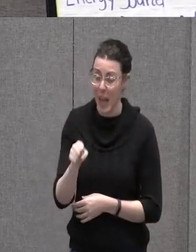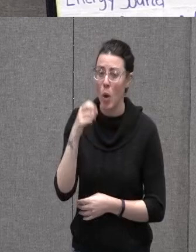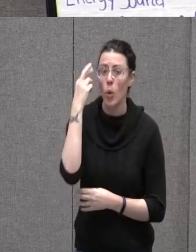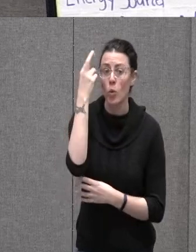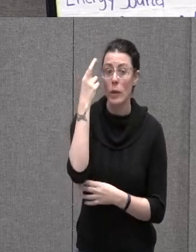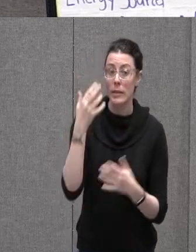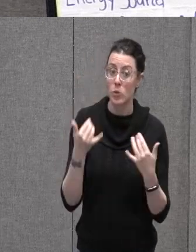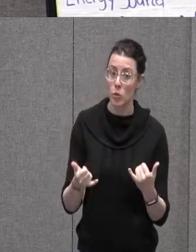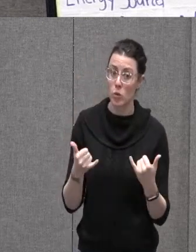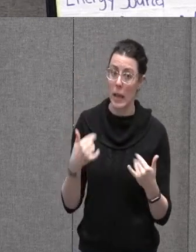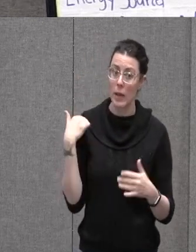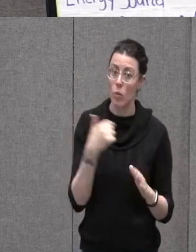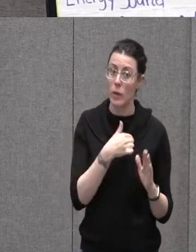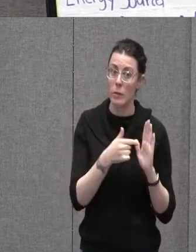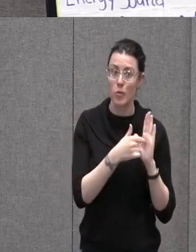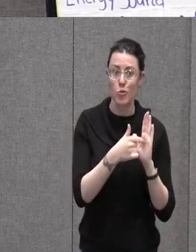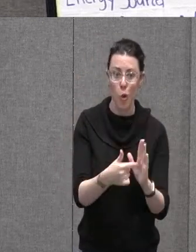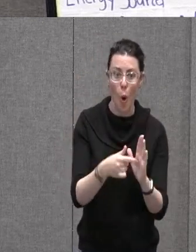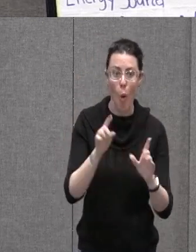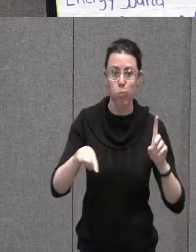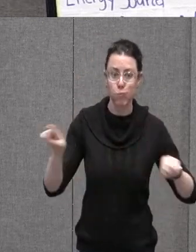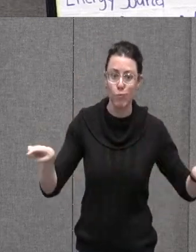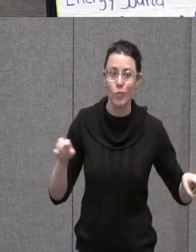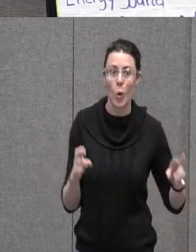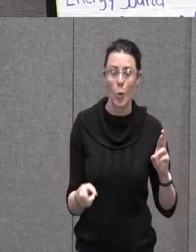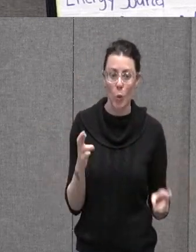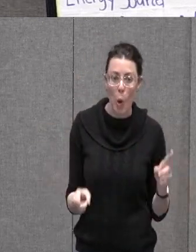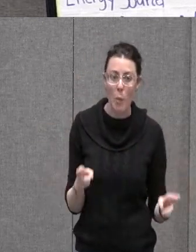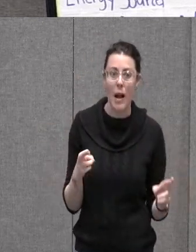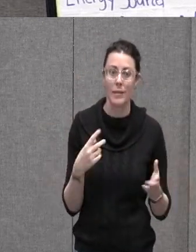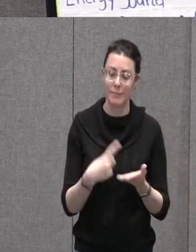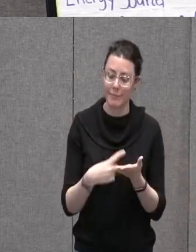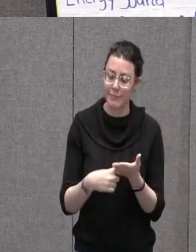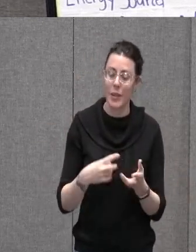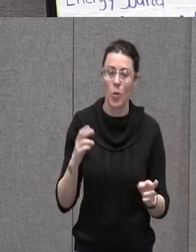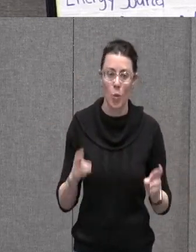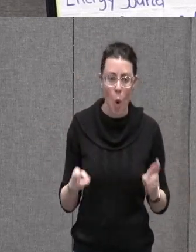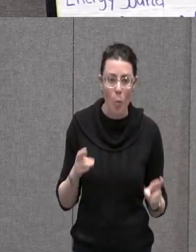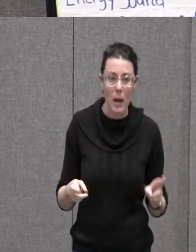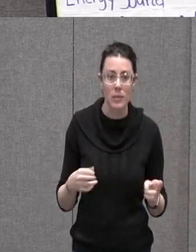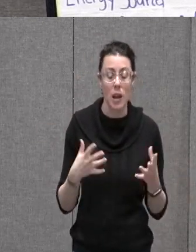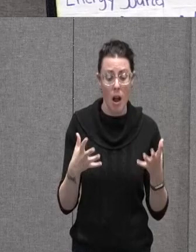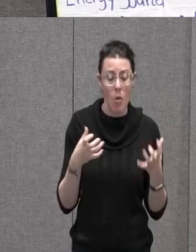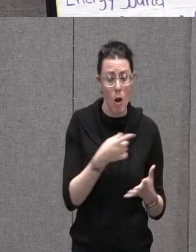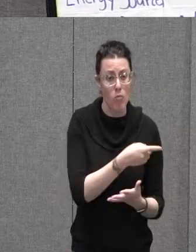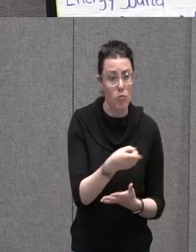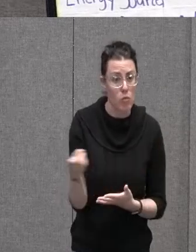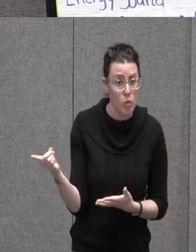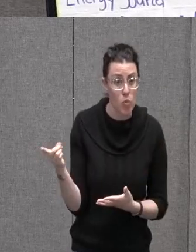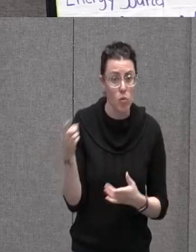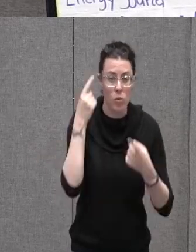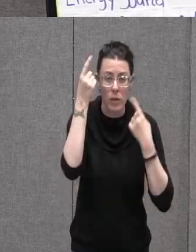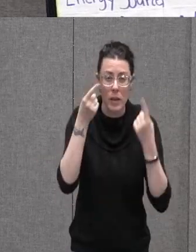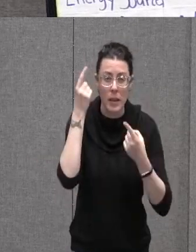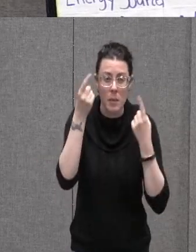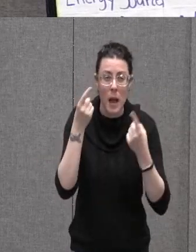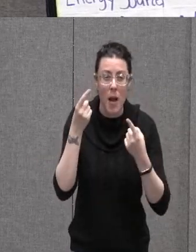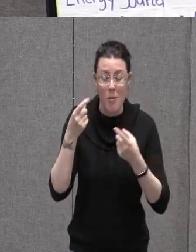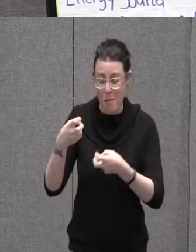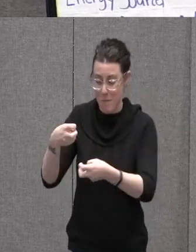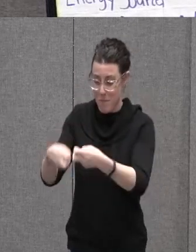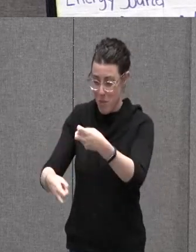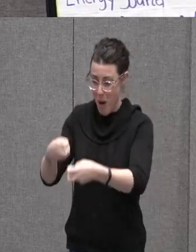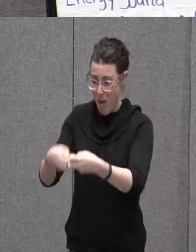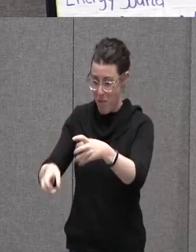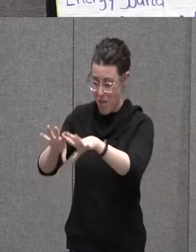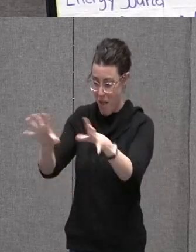robots today is I want kids to get started on thinking about creative ways to solve problems. Yes. What